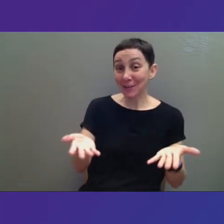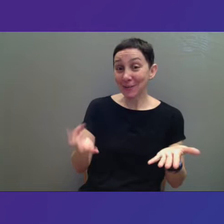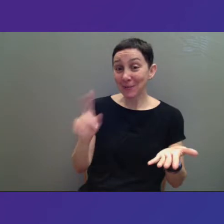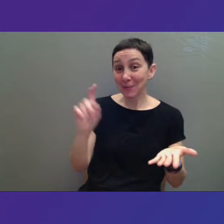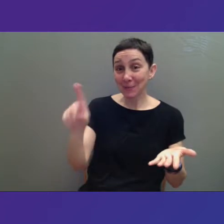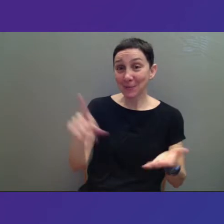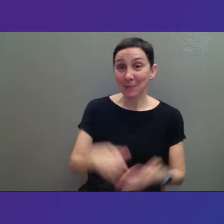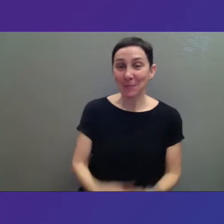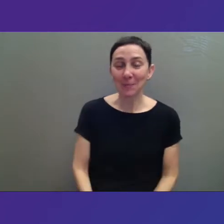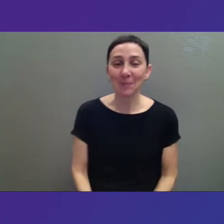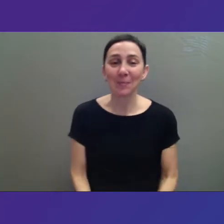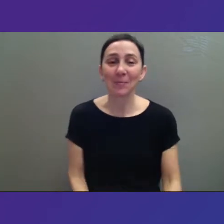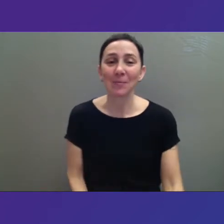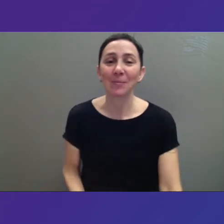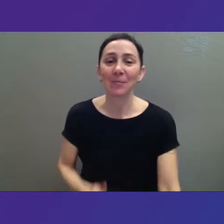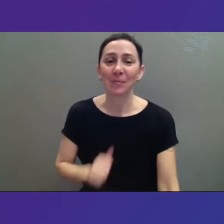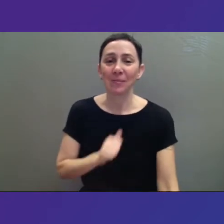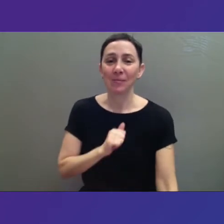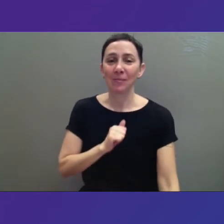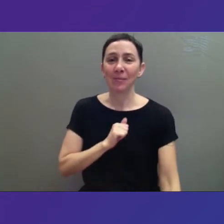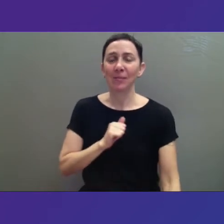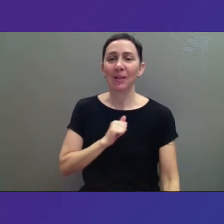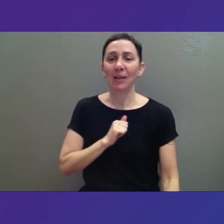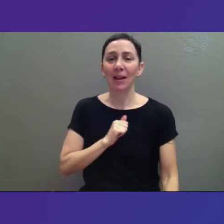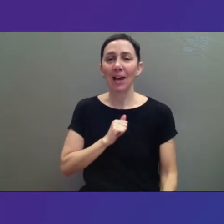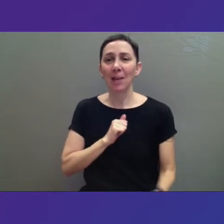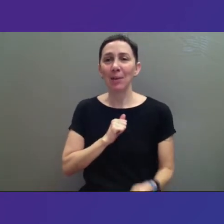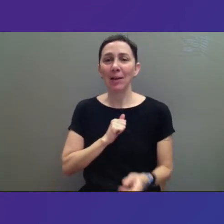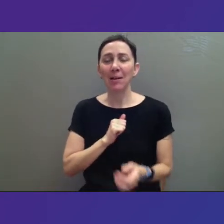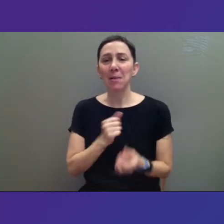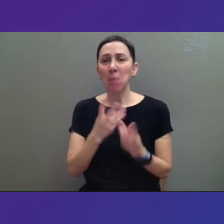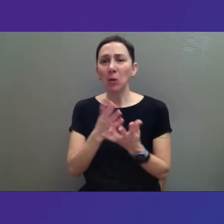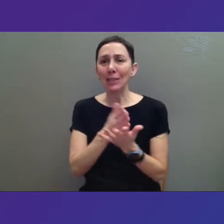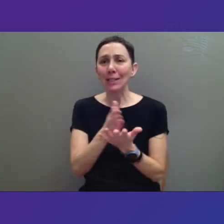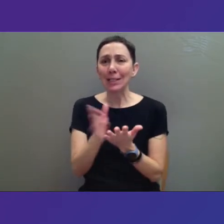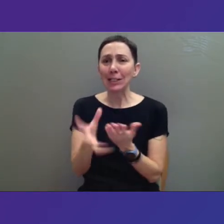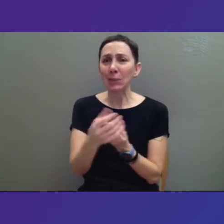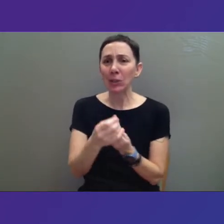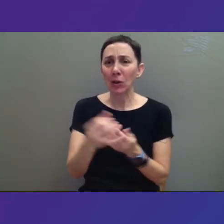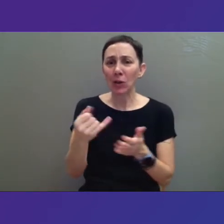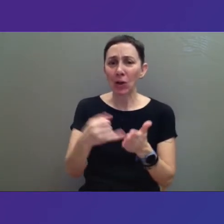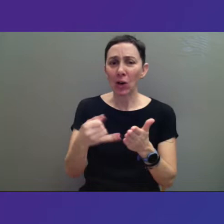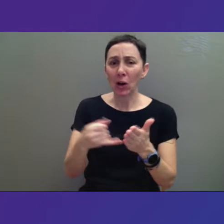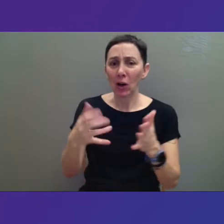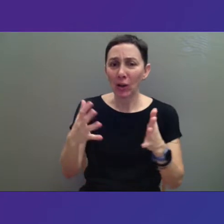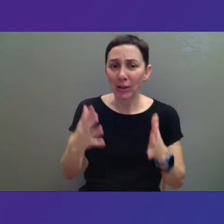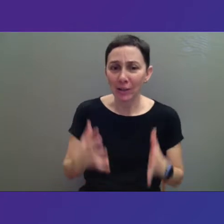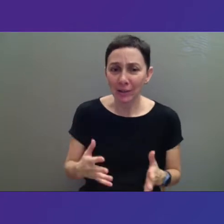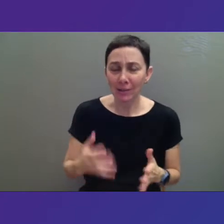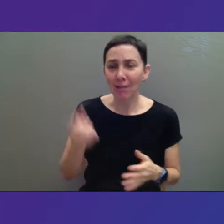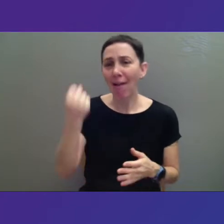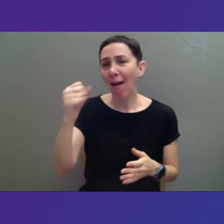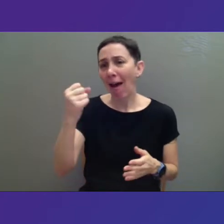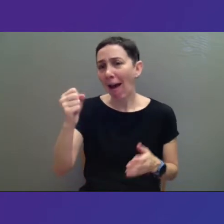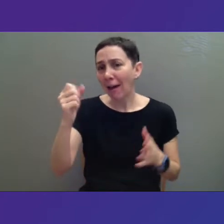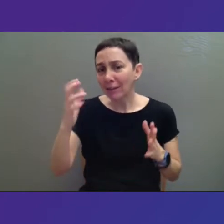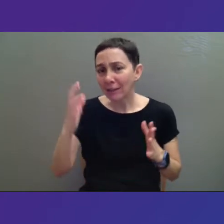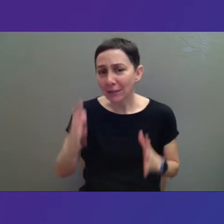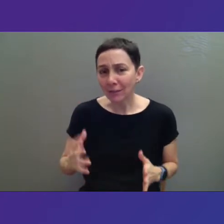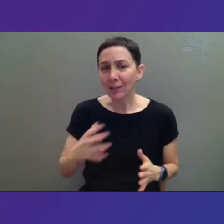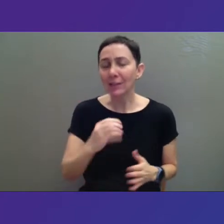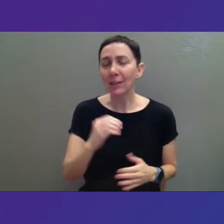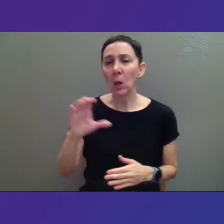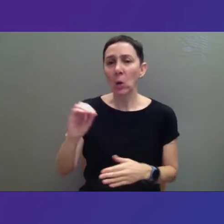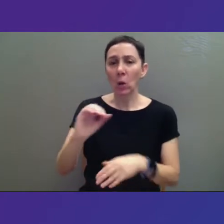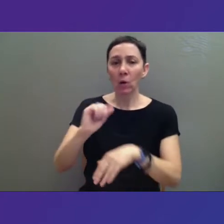here?" Myself, I'm an interdisciplinary artist, ethnochoreobotanographer, activist of care, and co-founder